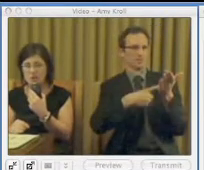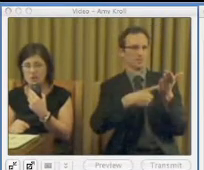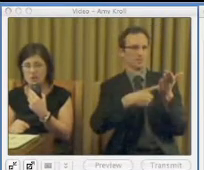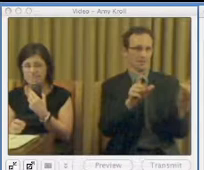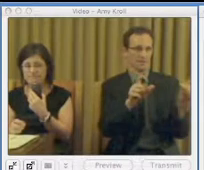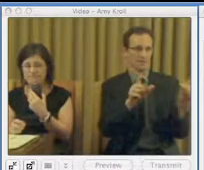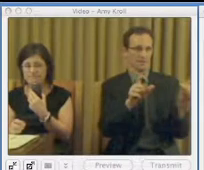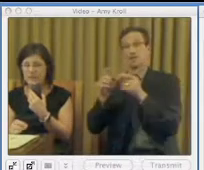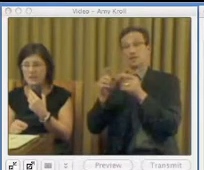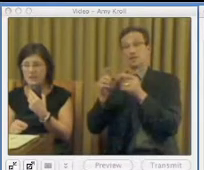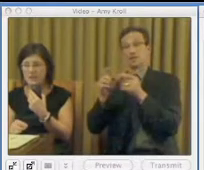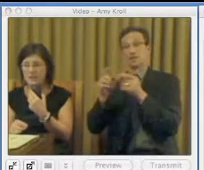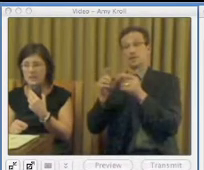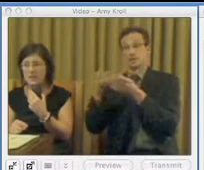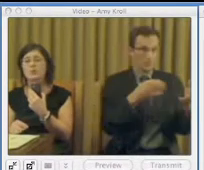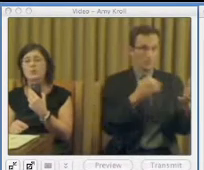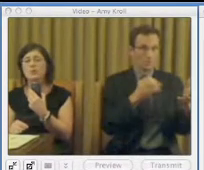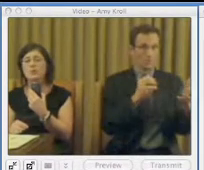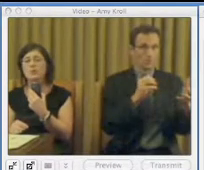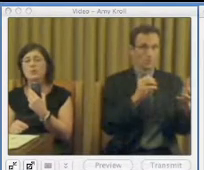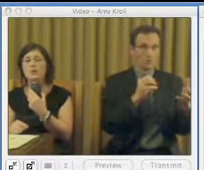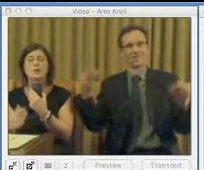You can talk about language direction.